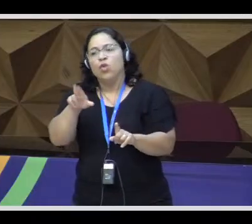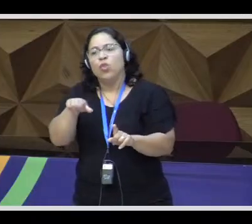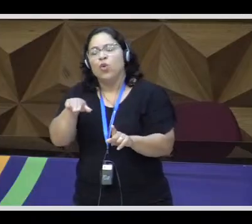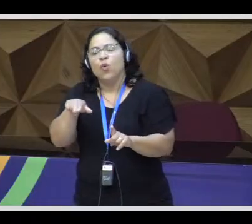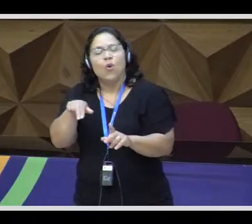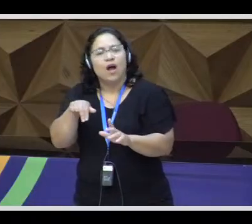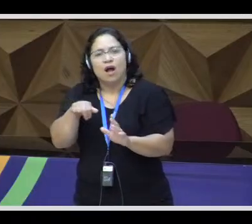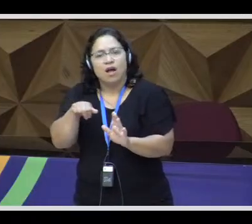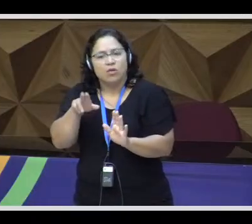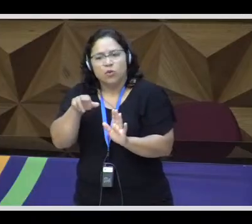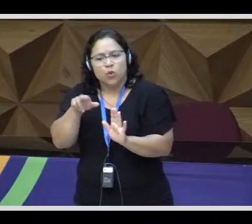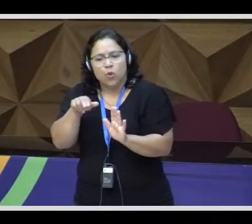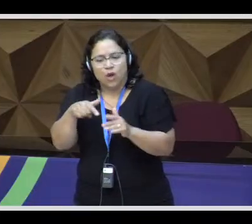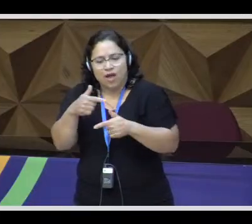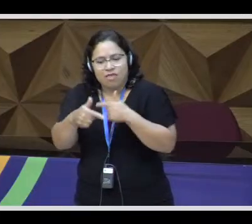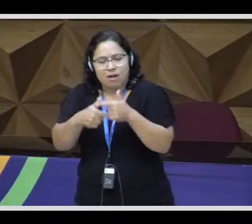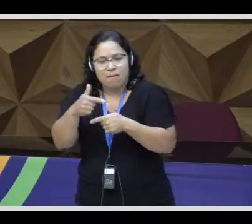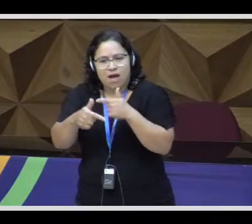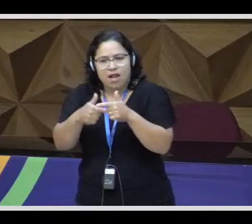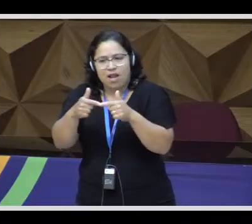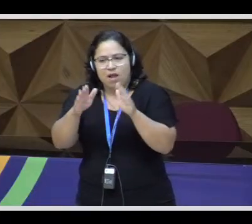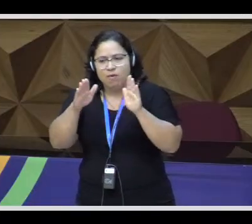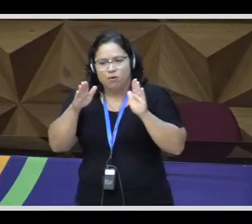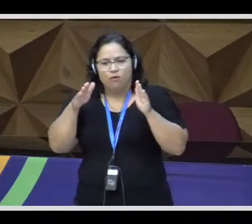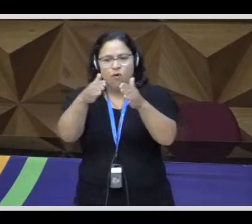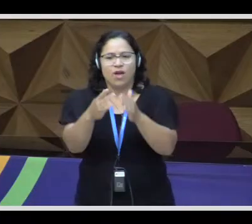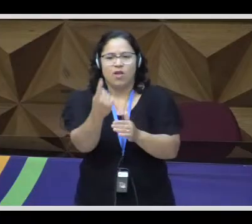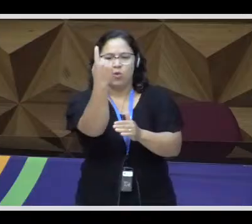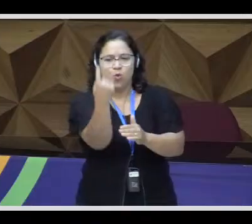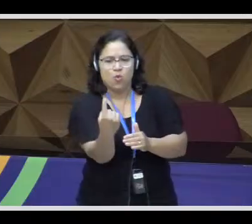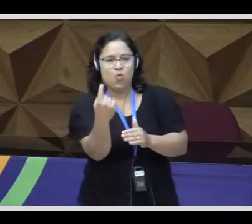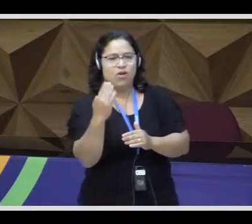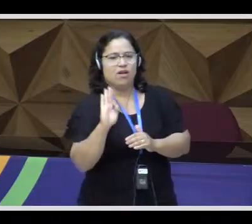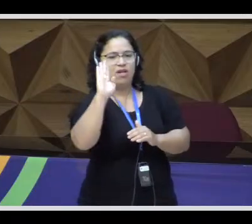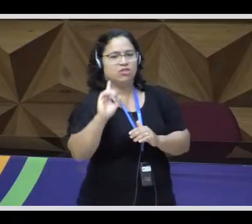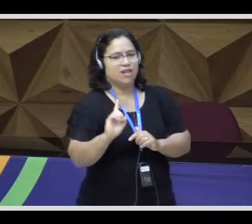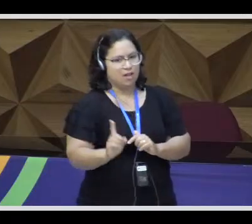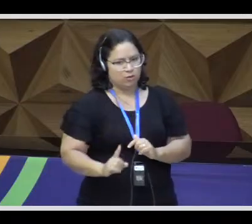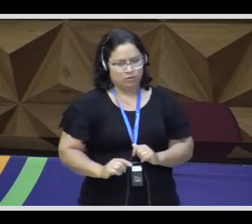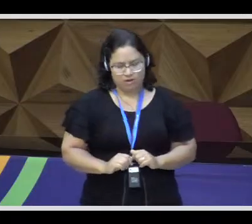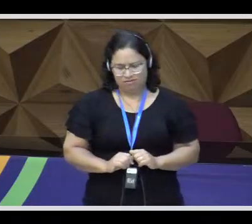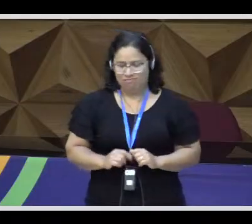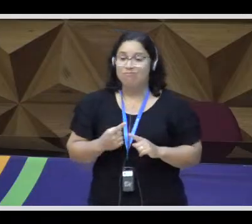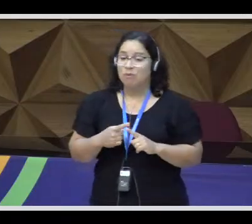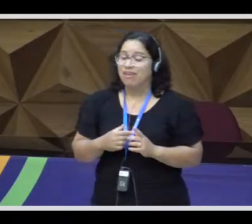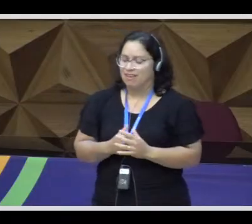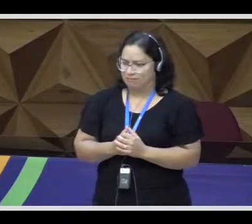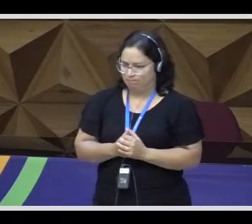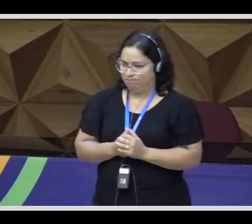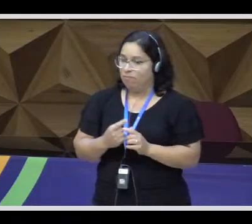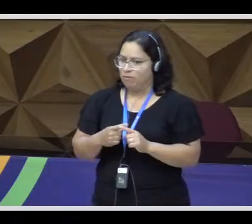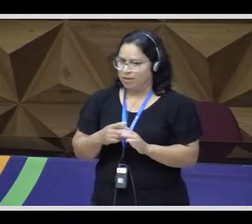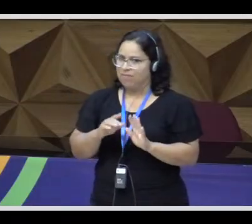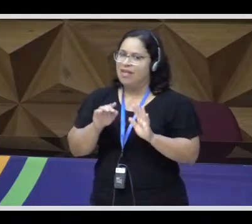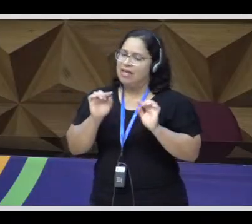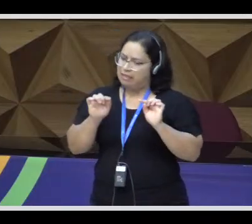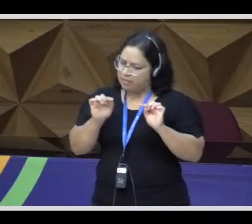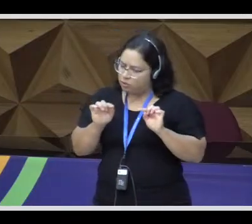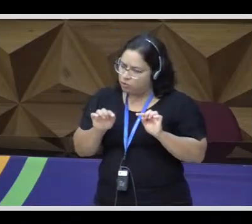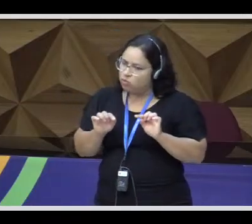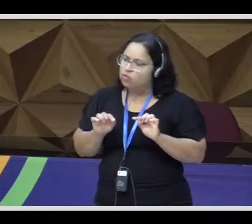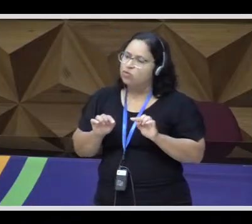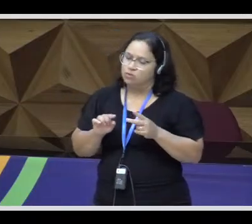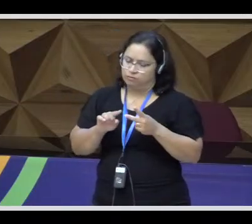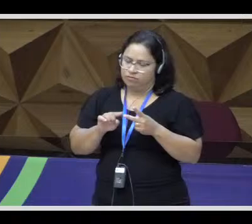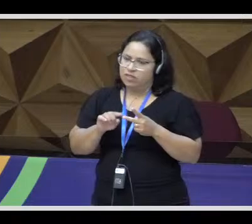for any candidate, okay? And why is that? This might look